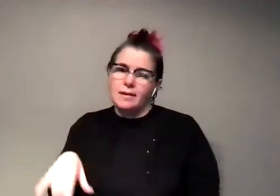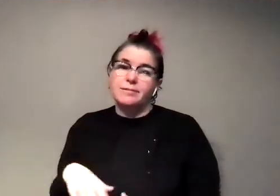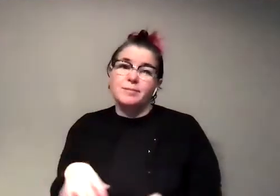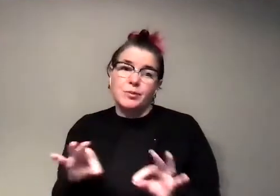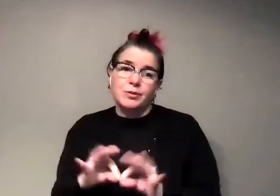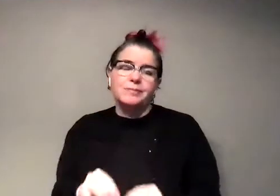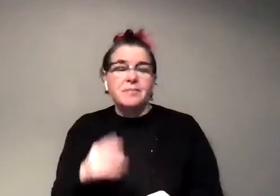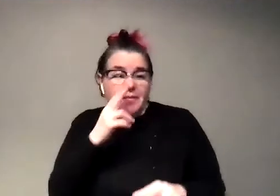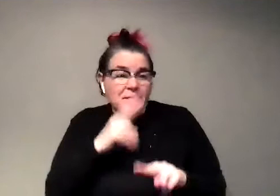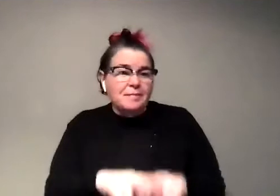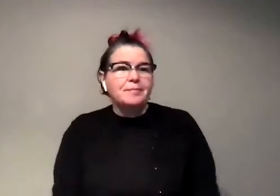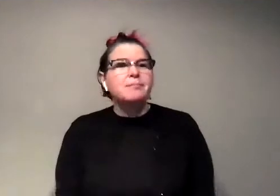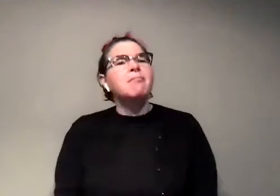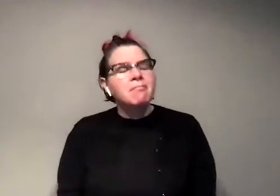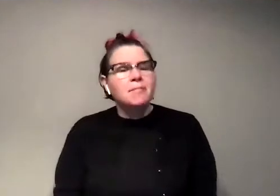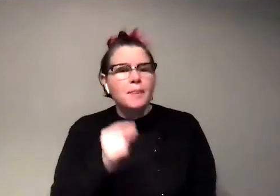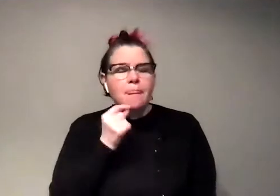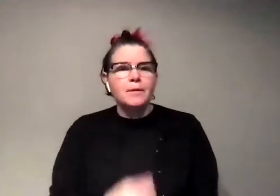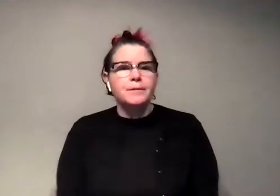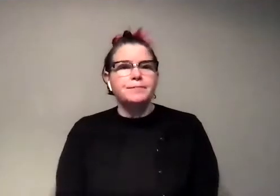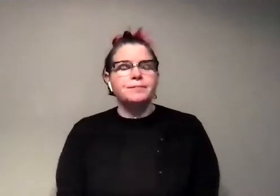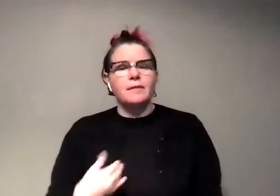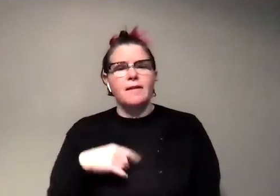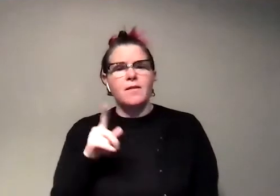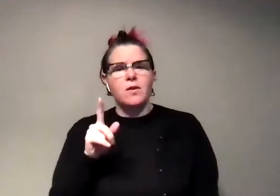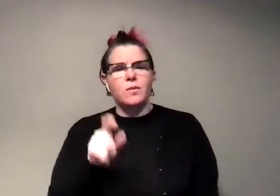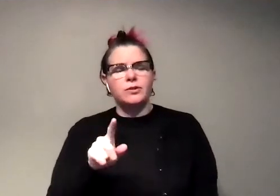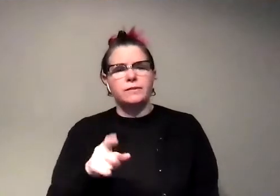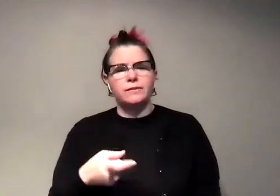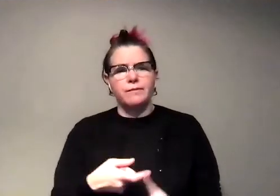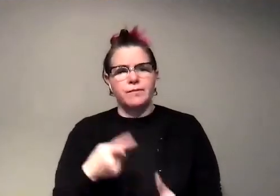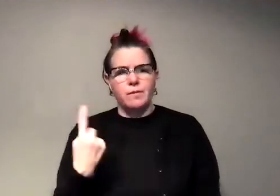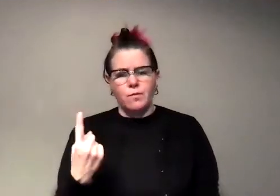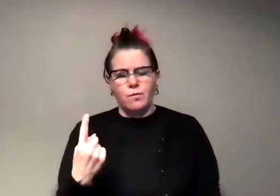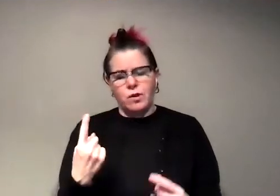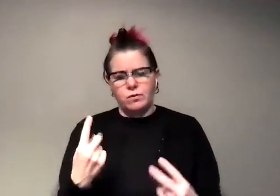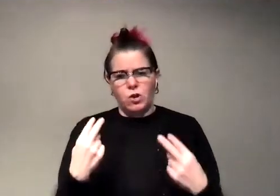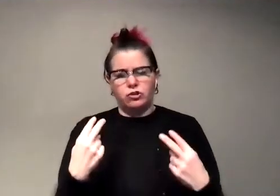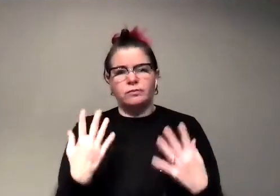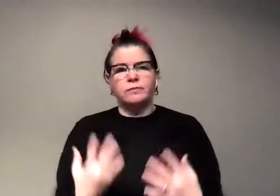fun. Cool. So we've got a question from one of our audience members. What